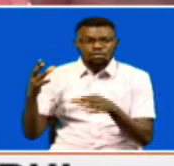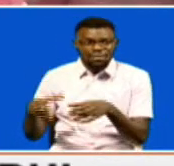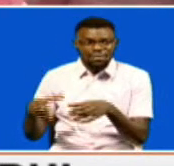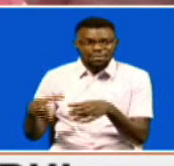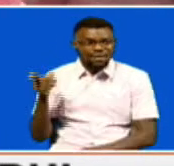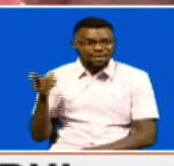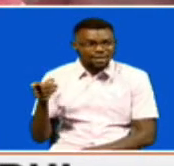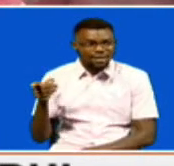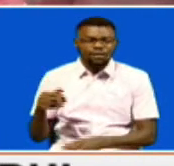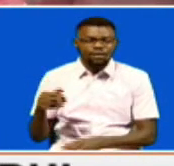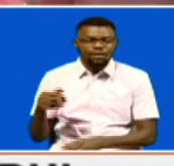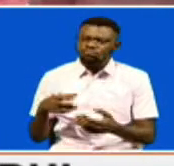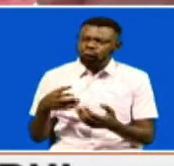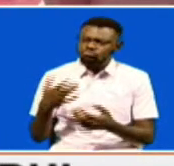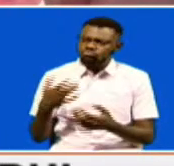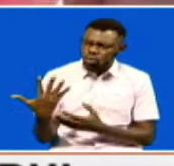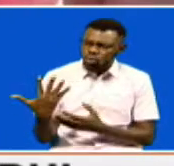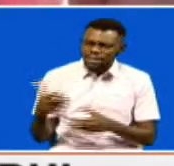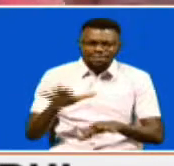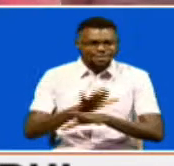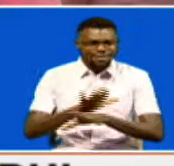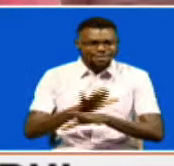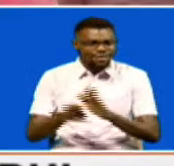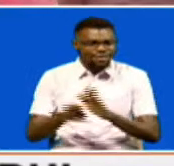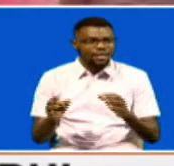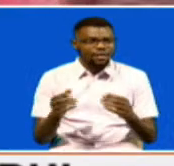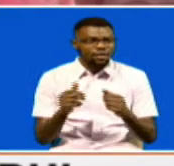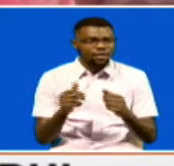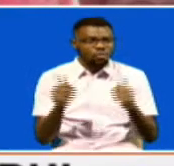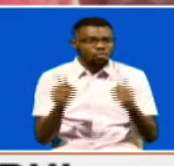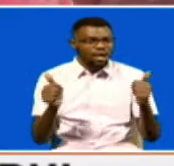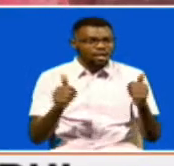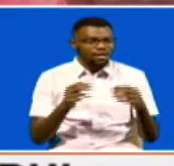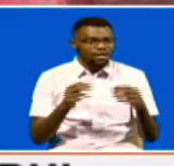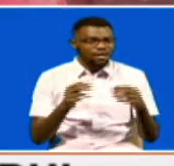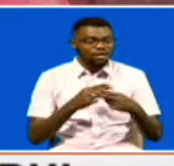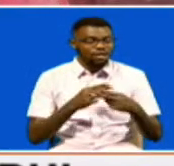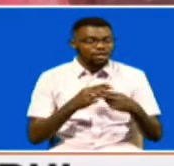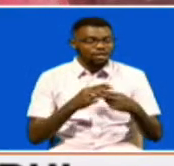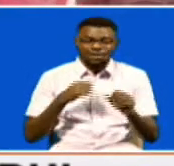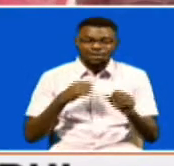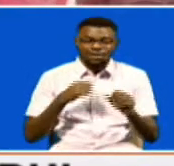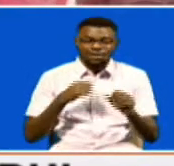finalizing the documentations, and they are going to start shortly. And we have got